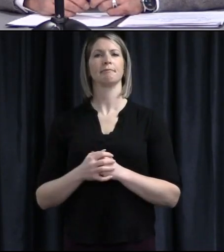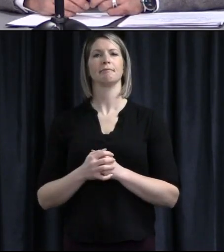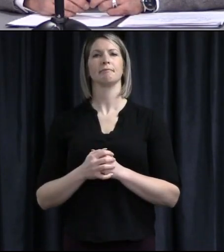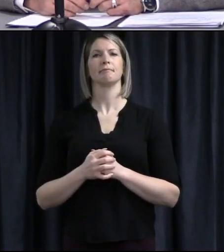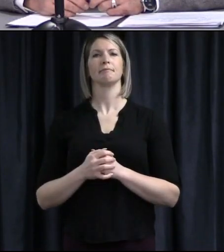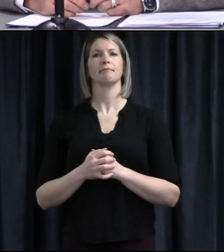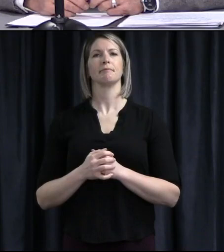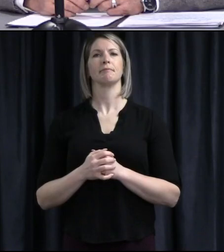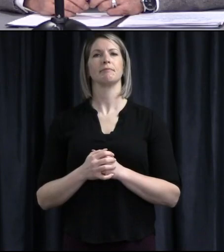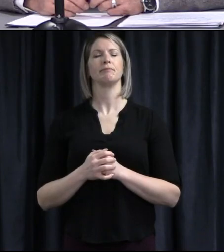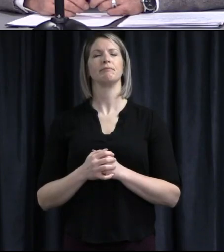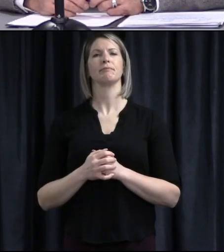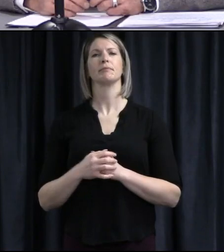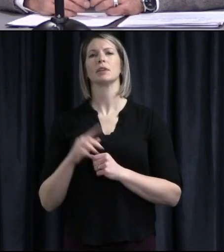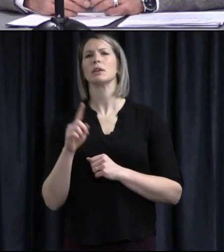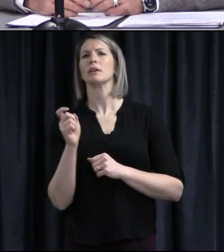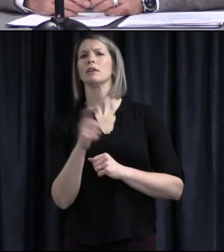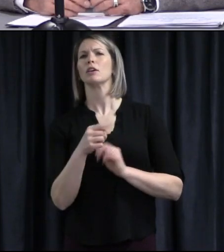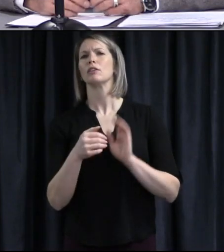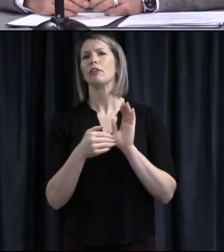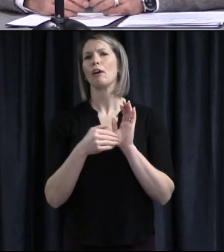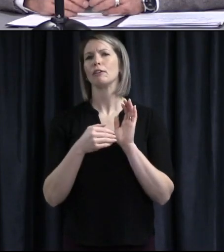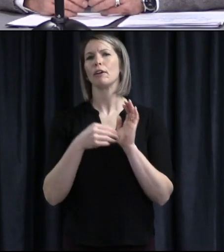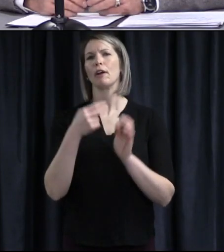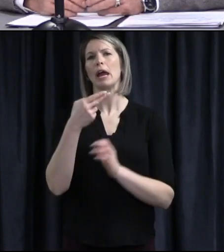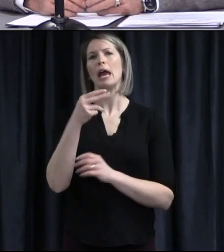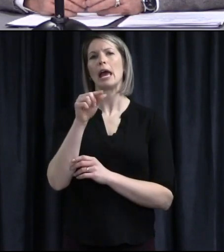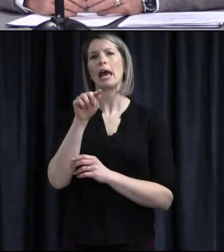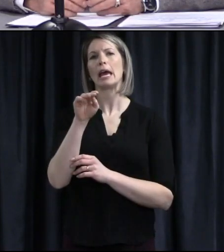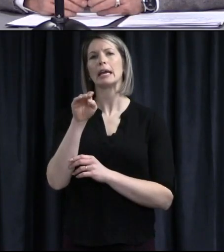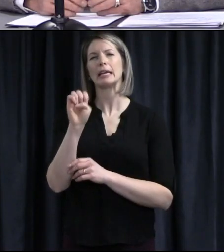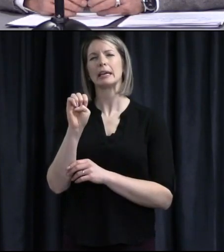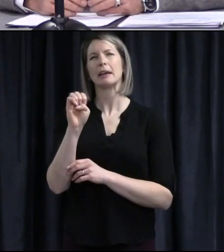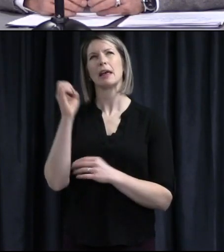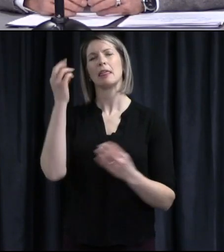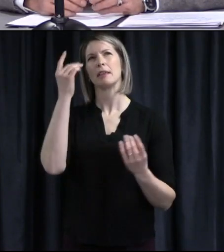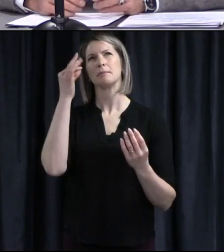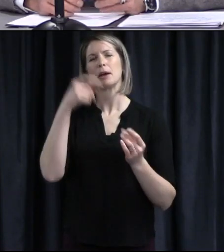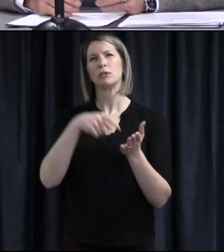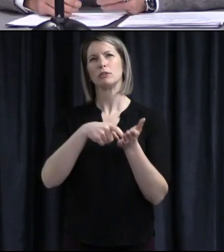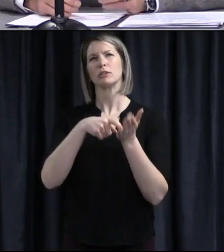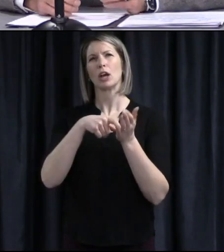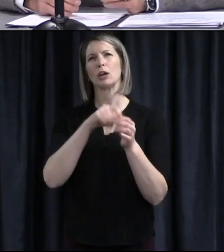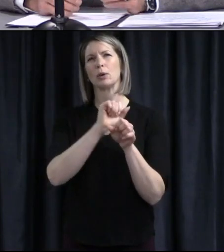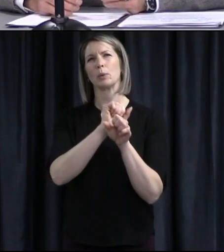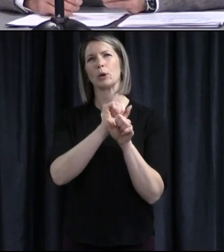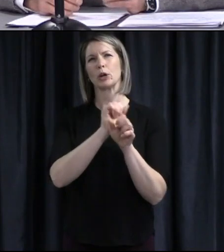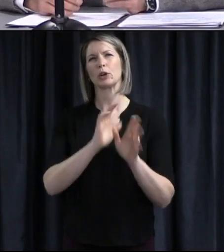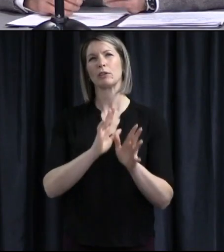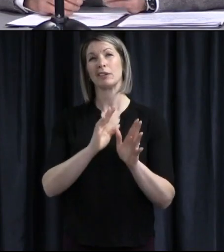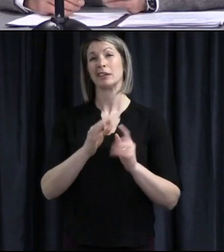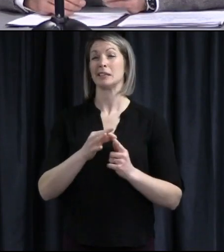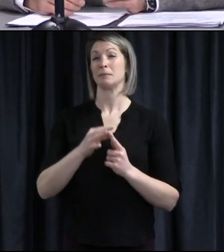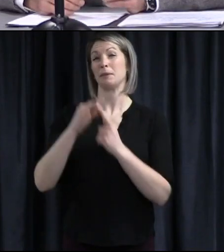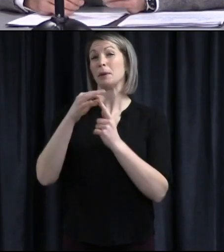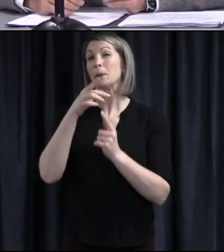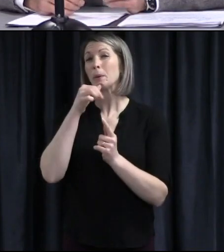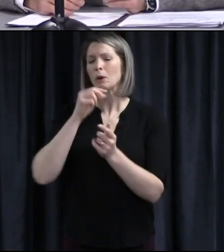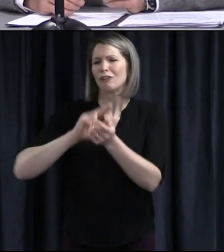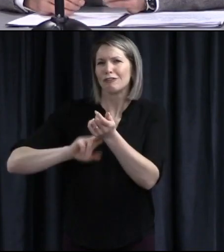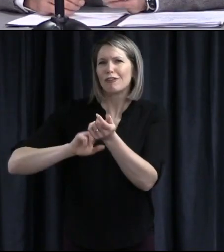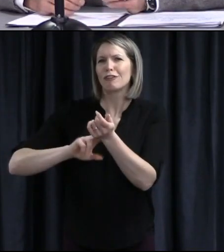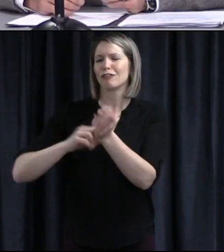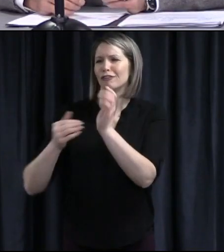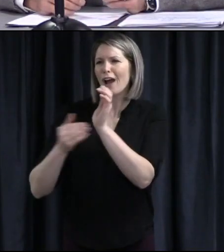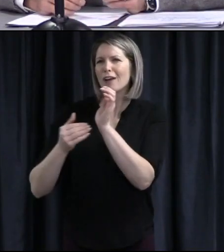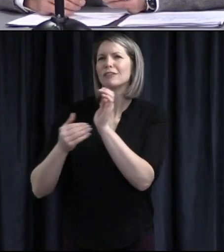Thank you. Dr. Haggie, I'm thinking about essential services workers and specifically healthcare workers who go to work